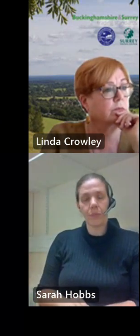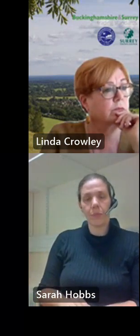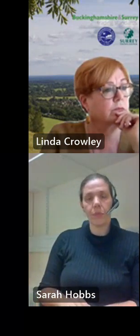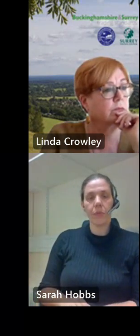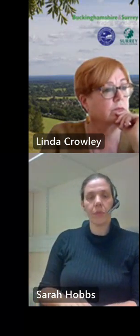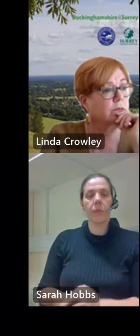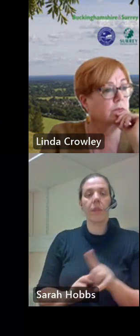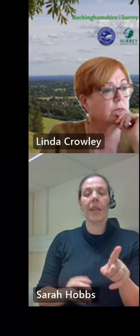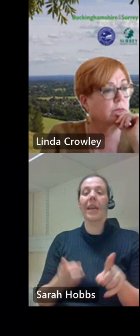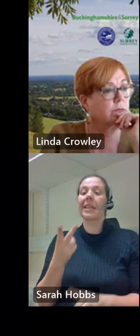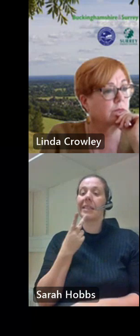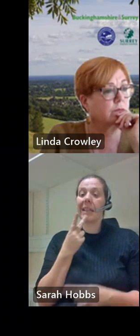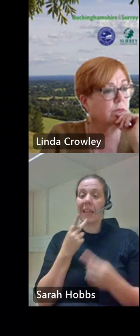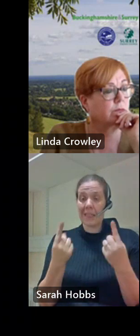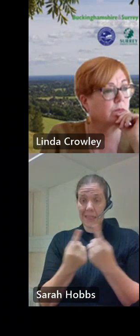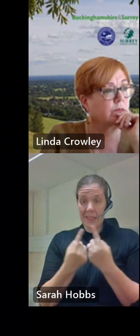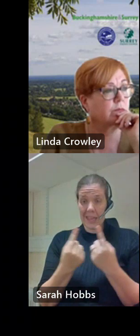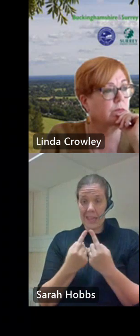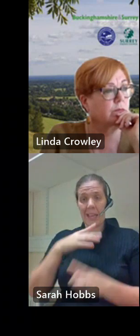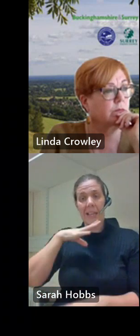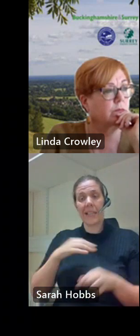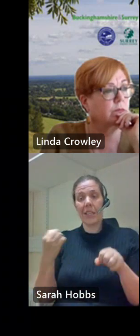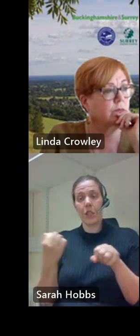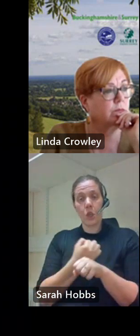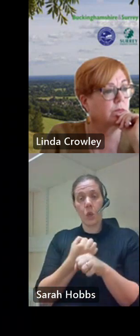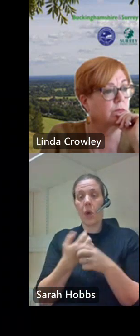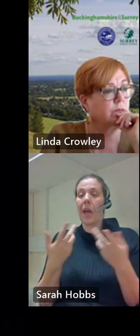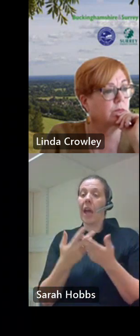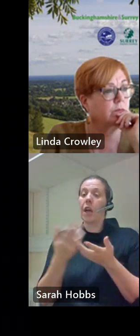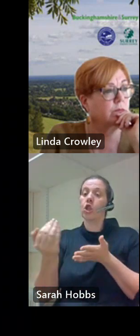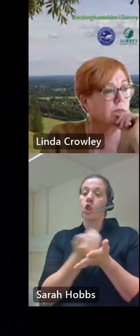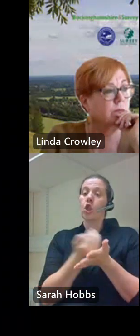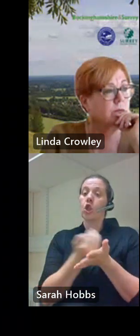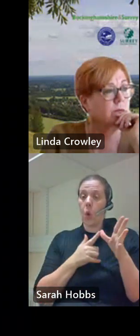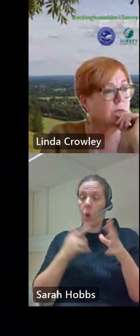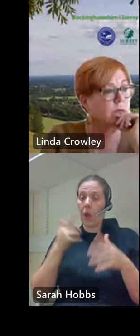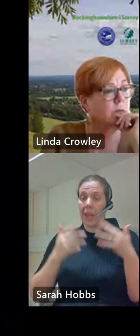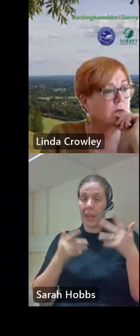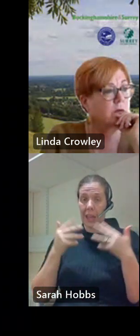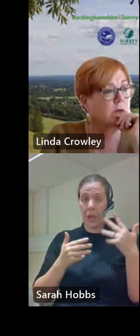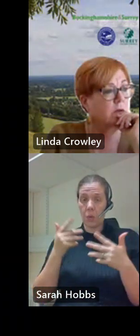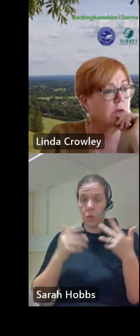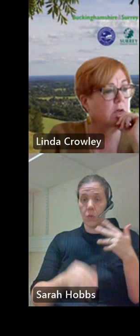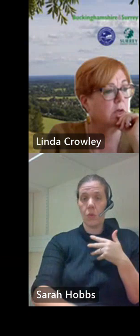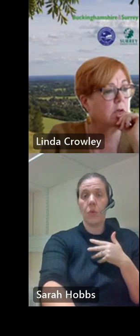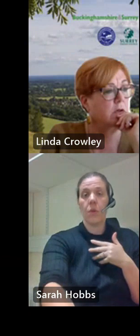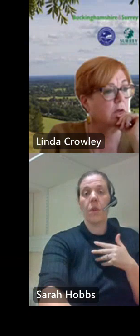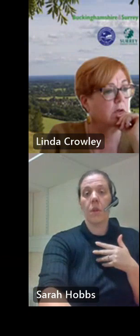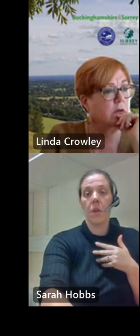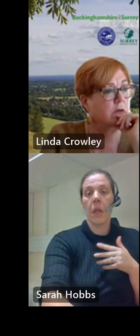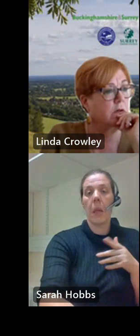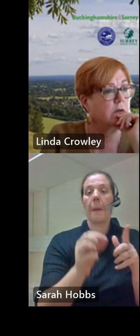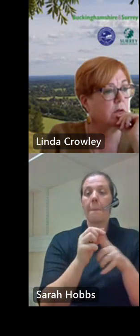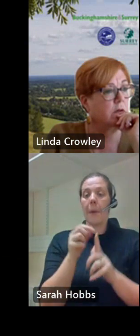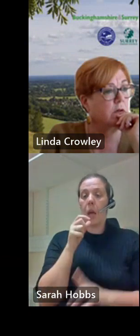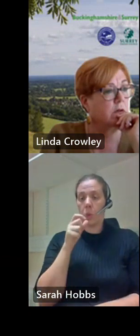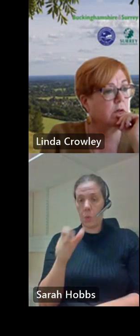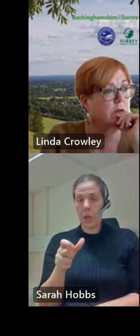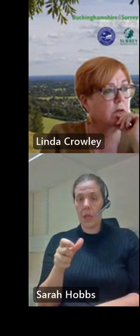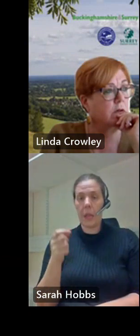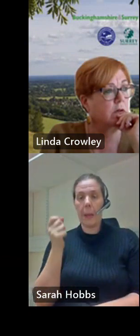The second thing we need to do about securing our account. So once we've made our account secure in terms of the password,